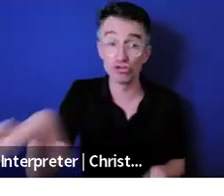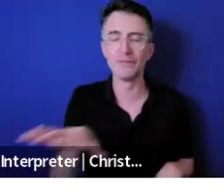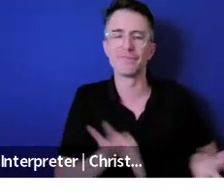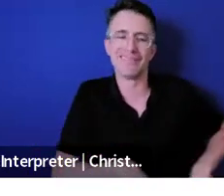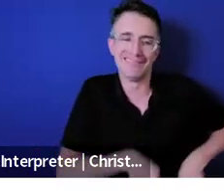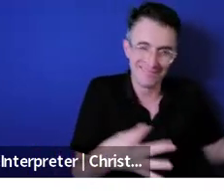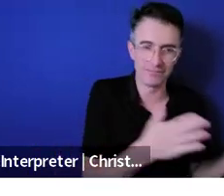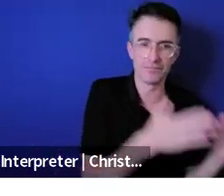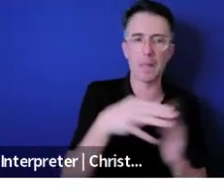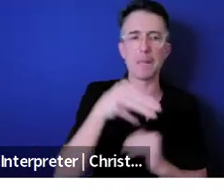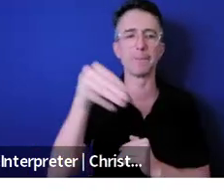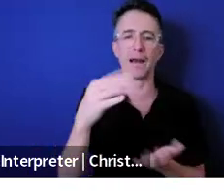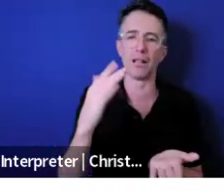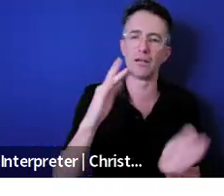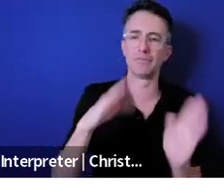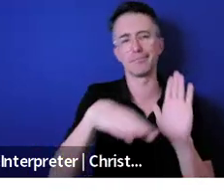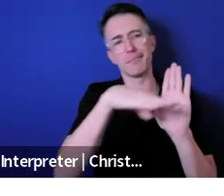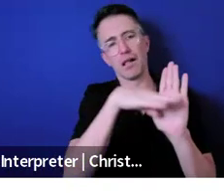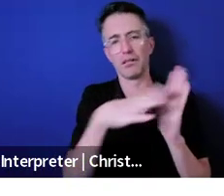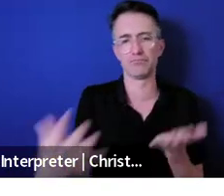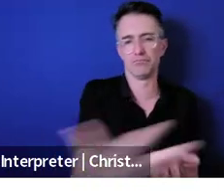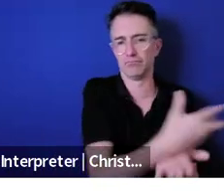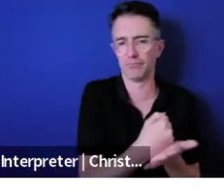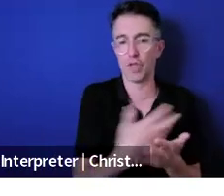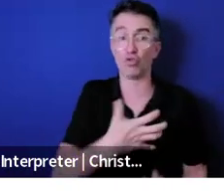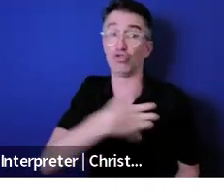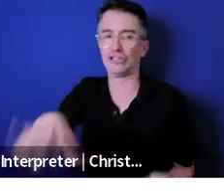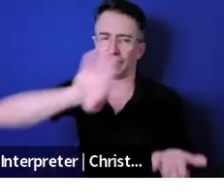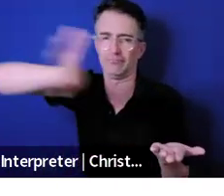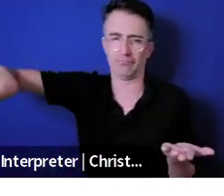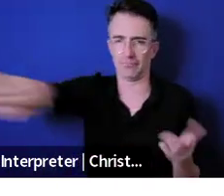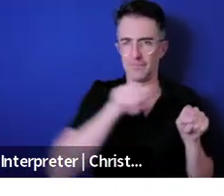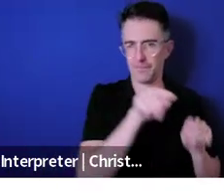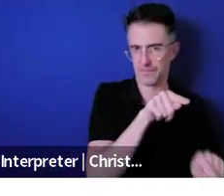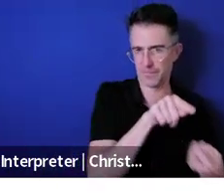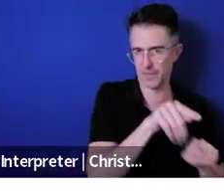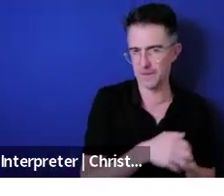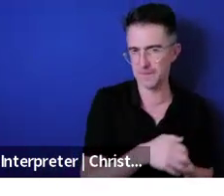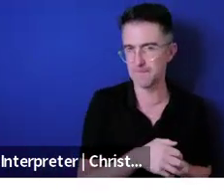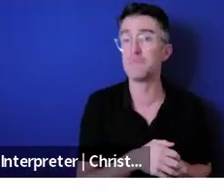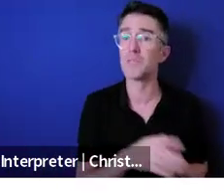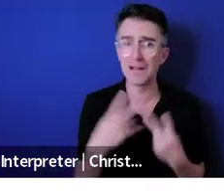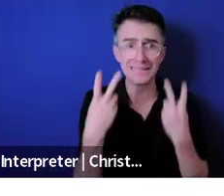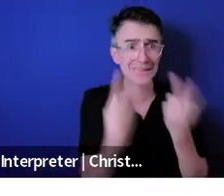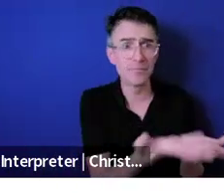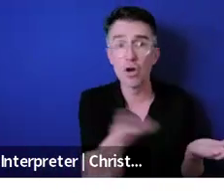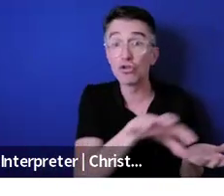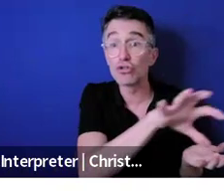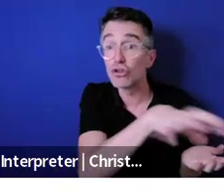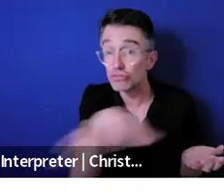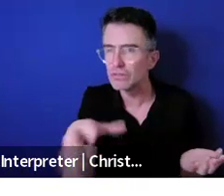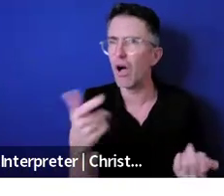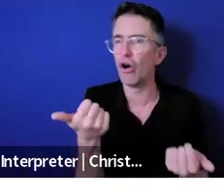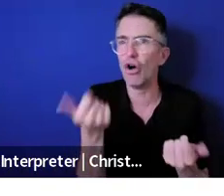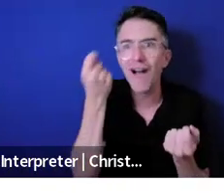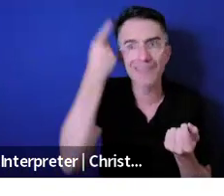can also listen and learn from the good practices and to see the highlight and the questions that remain unanswered,